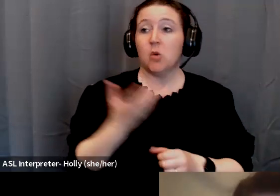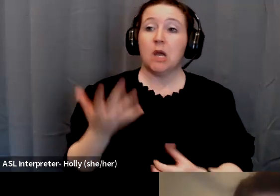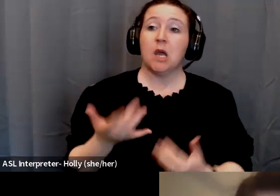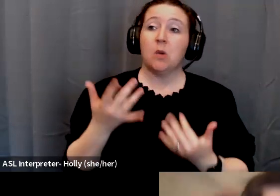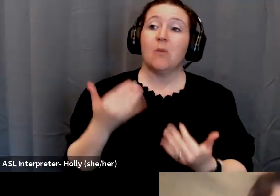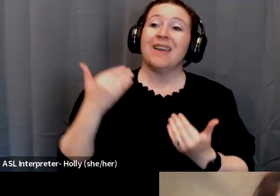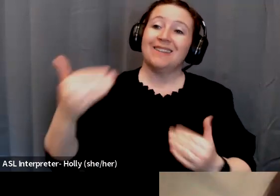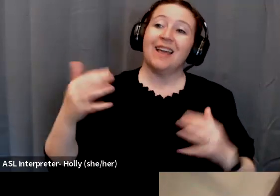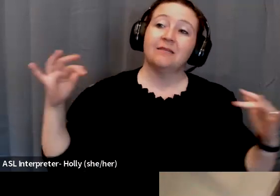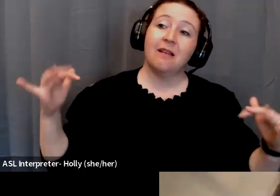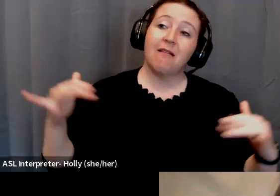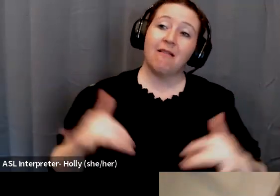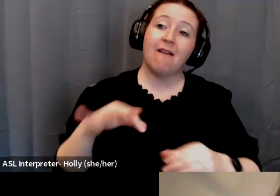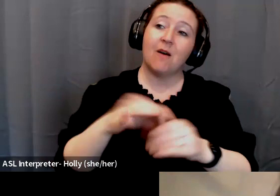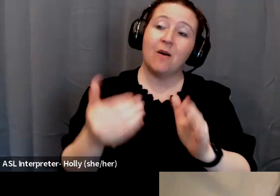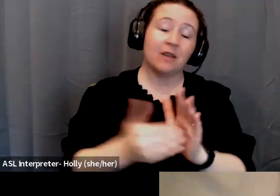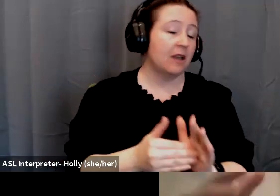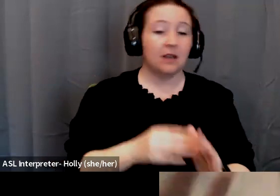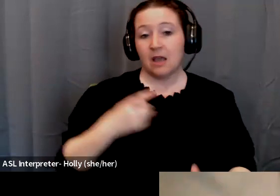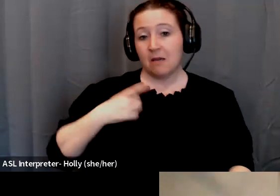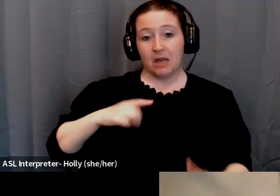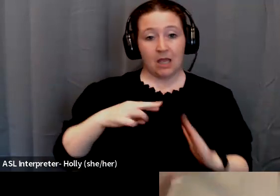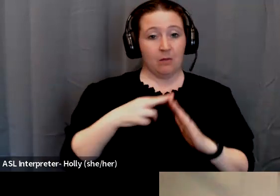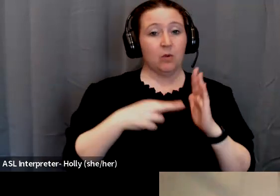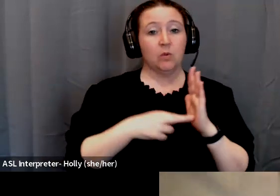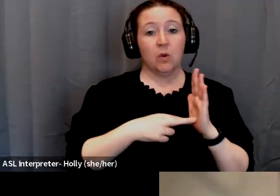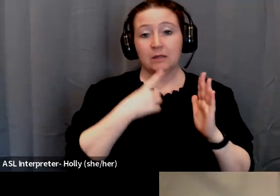next assembly. Under the Minneapolis rules,